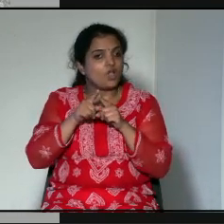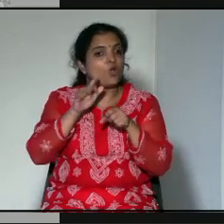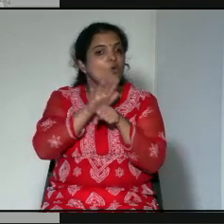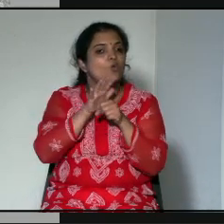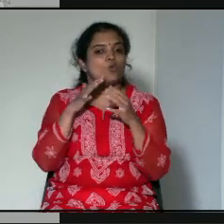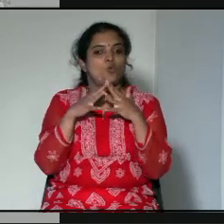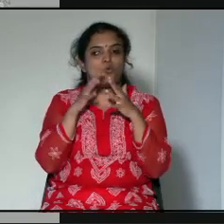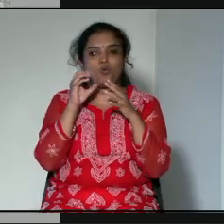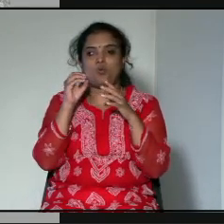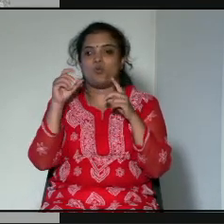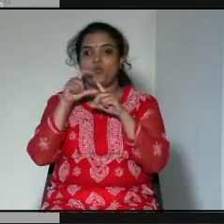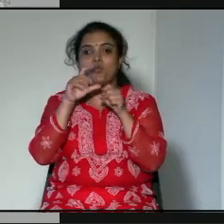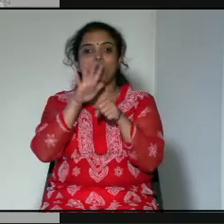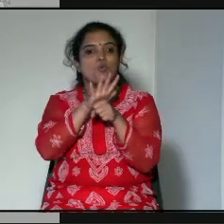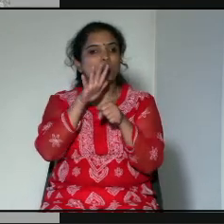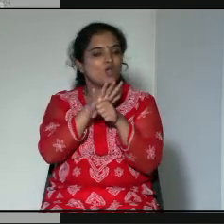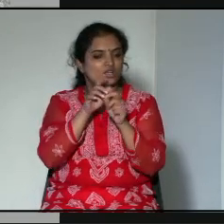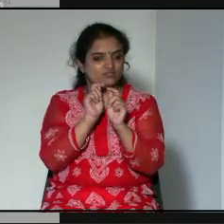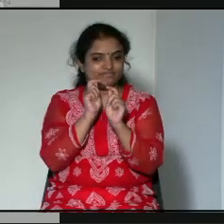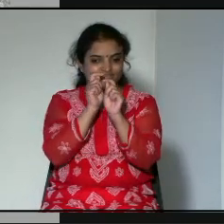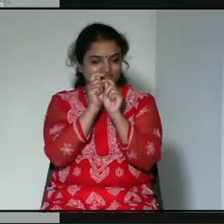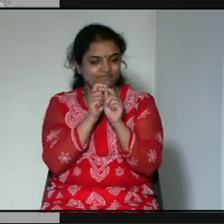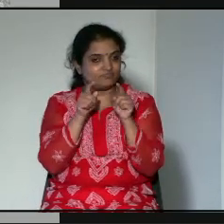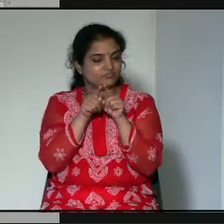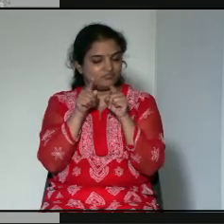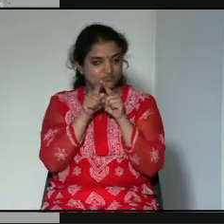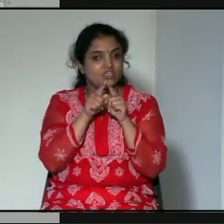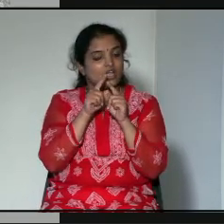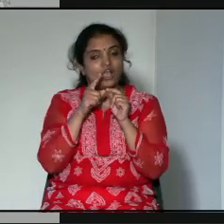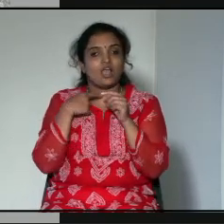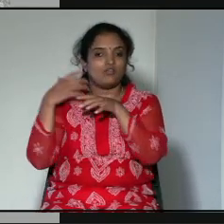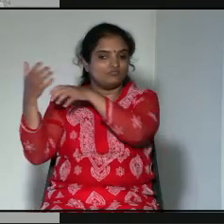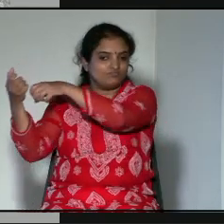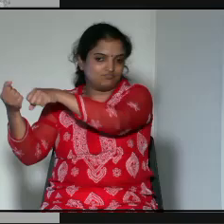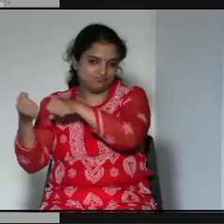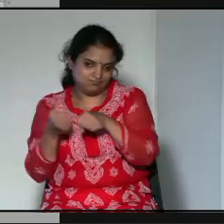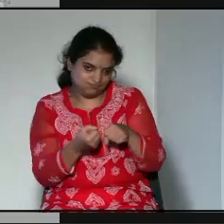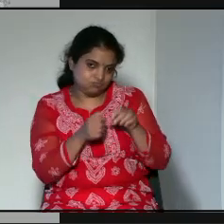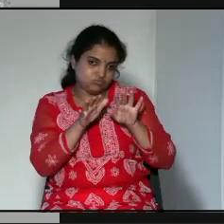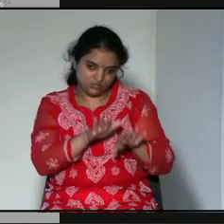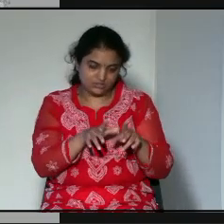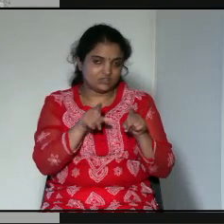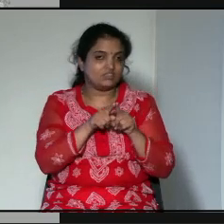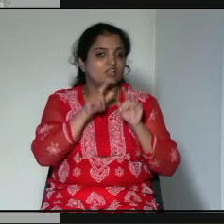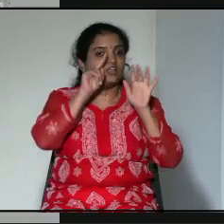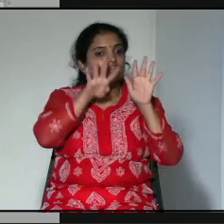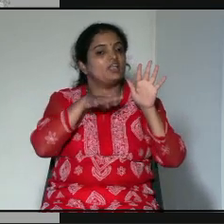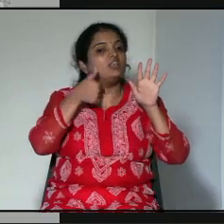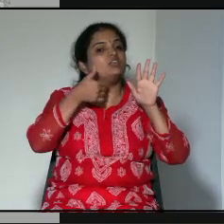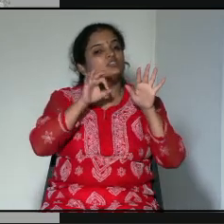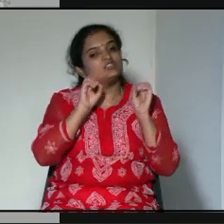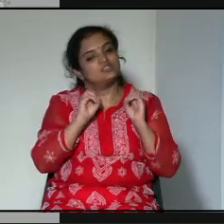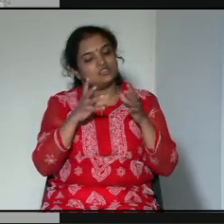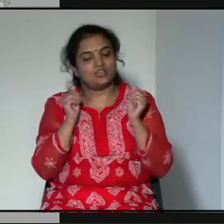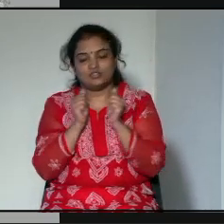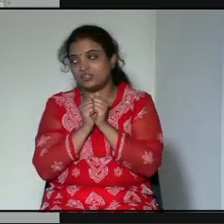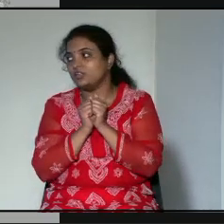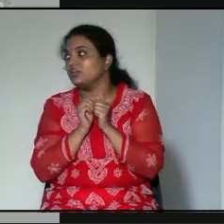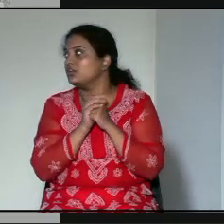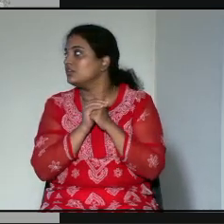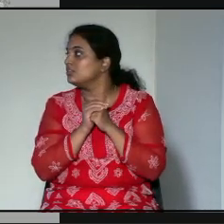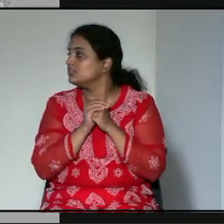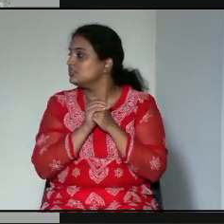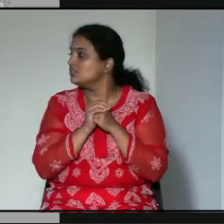under her wings and brought over to stay at her Padmapukur home from the mid-1960s. Nimai would become